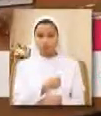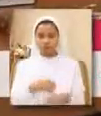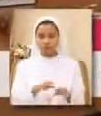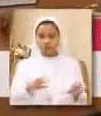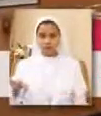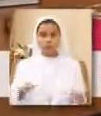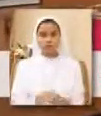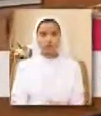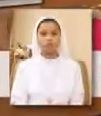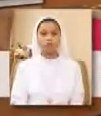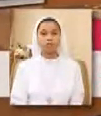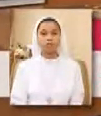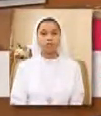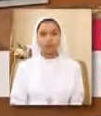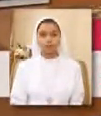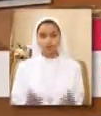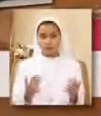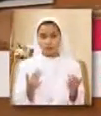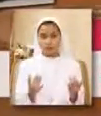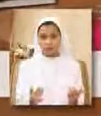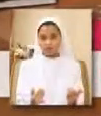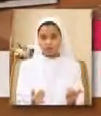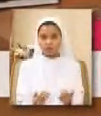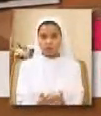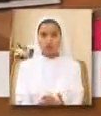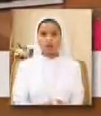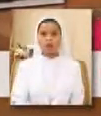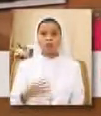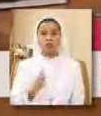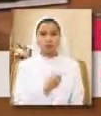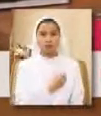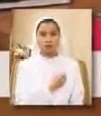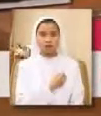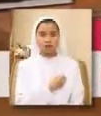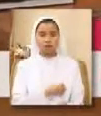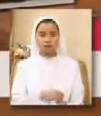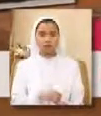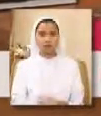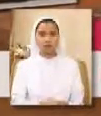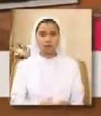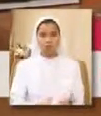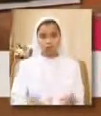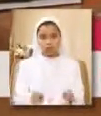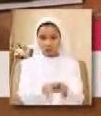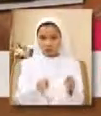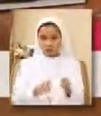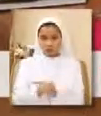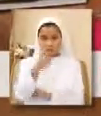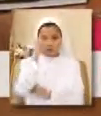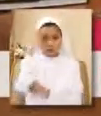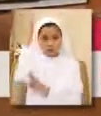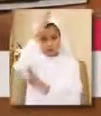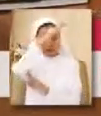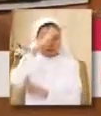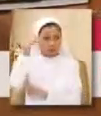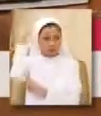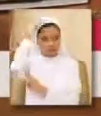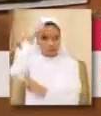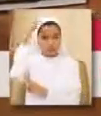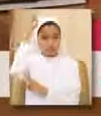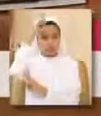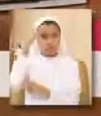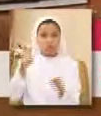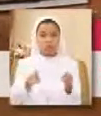And you know, during this time, the Franciscans are really very popular. Because our Pope is St. Francis.